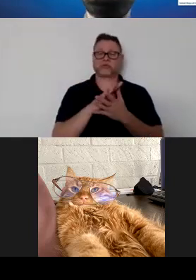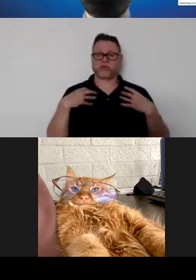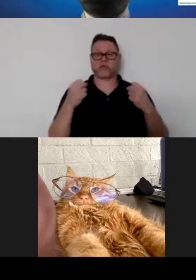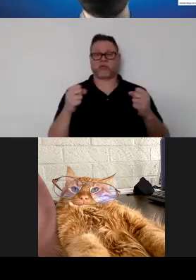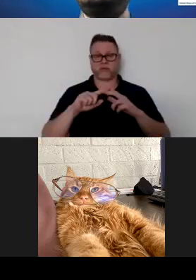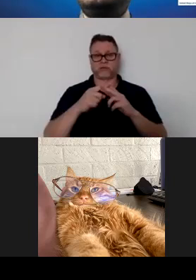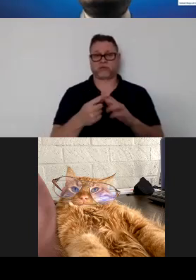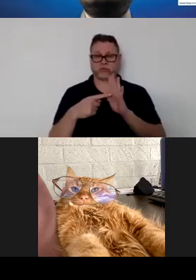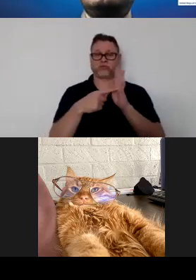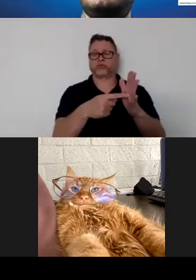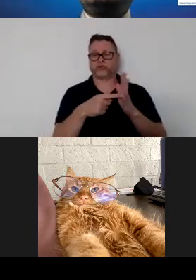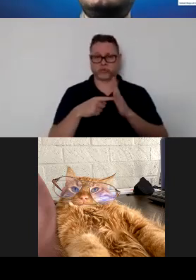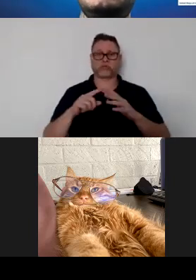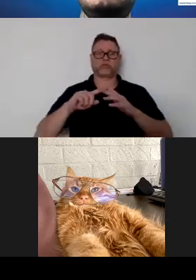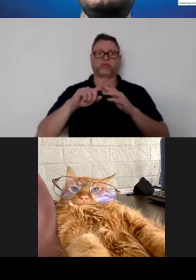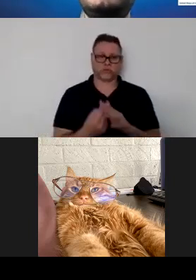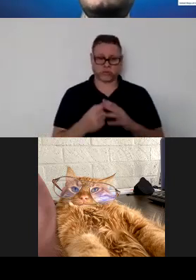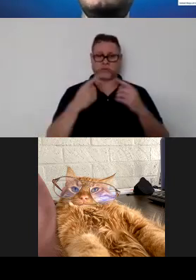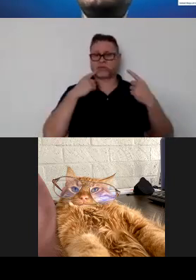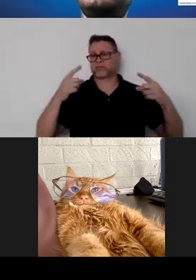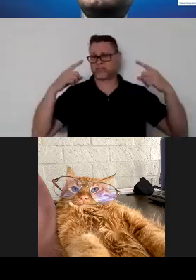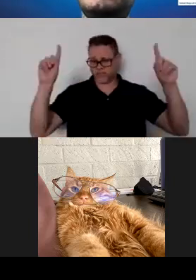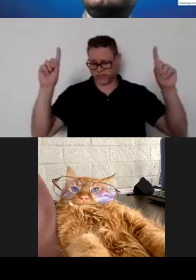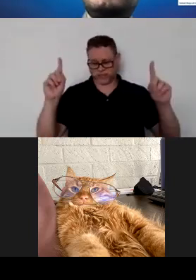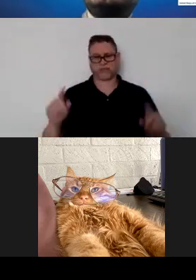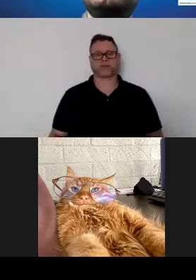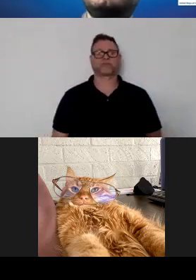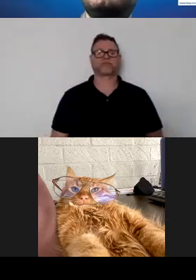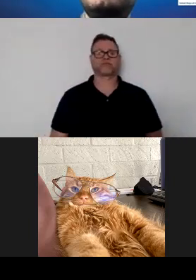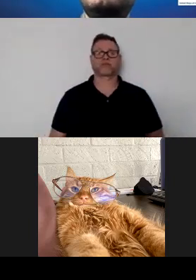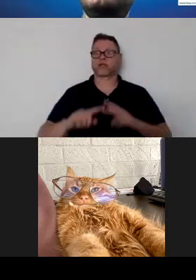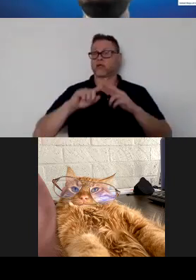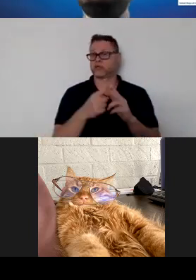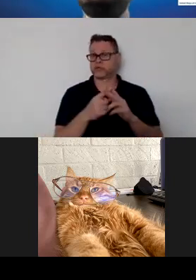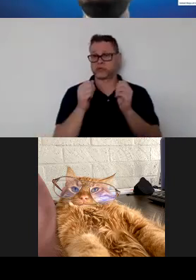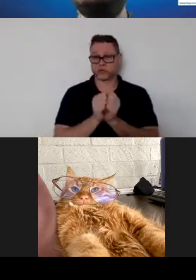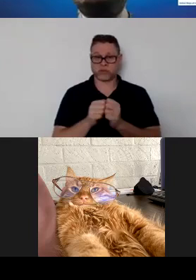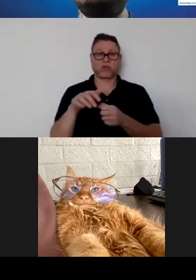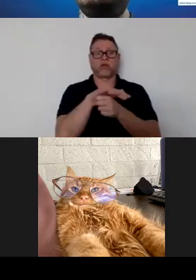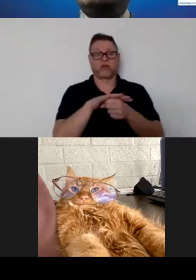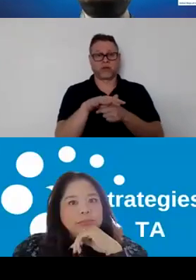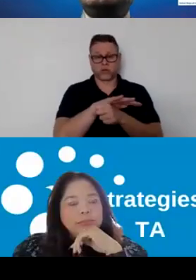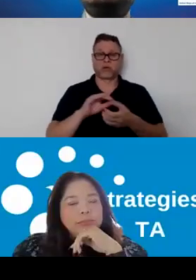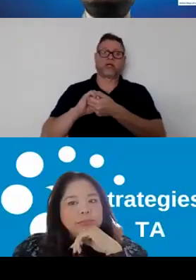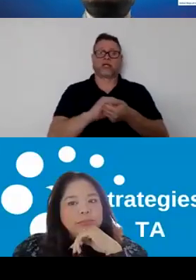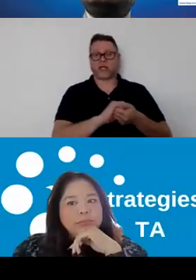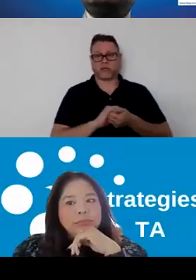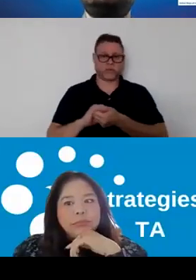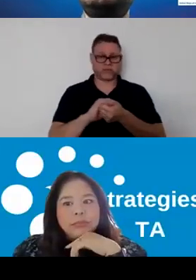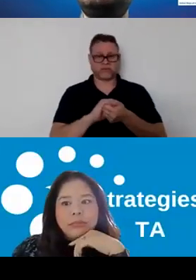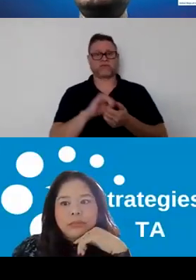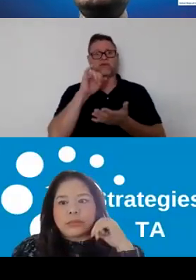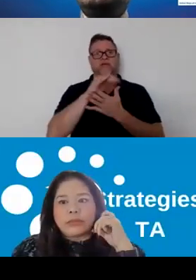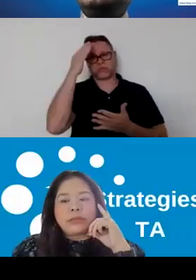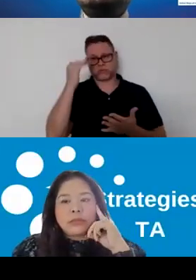have showed us how to start and how to succeed. And of course, that all starts with the local collaboratives. That's why these